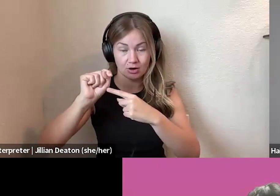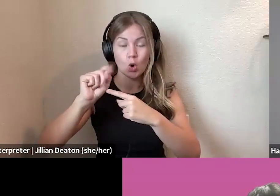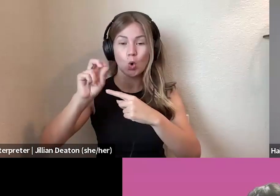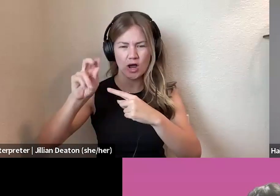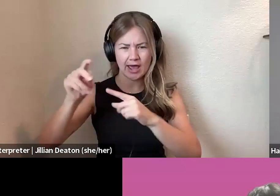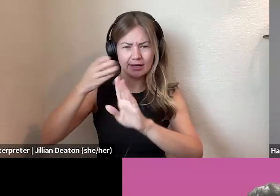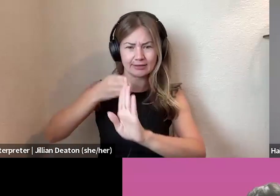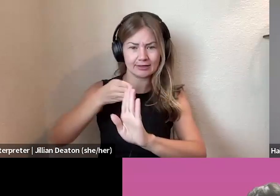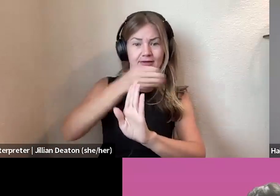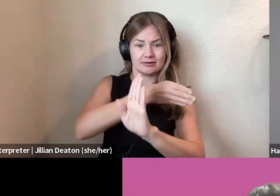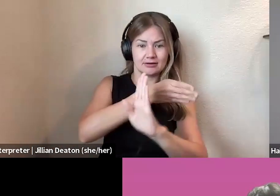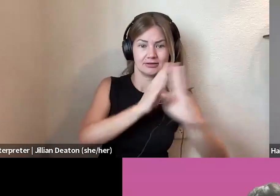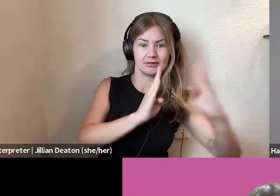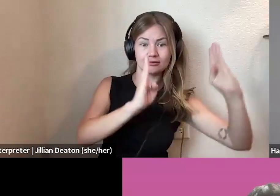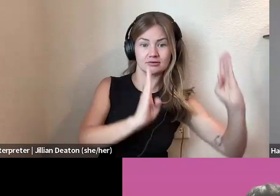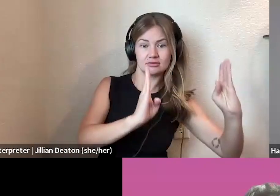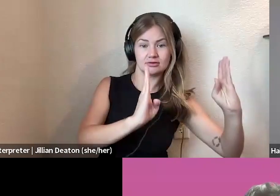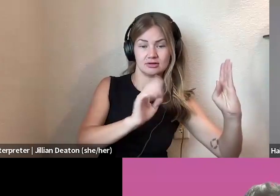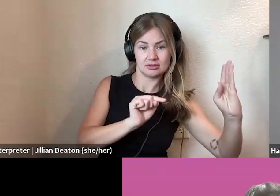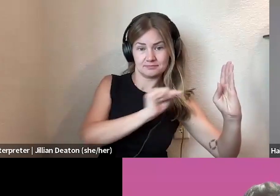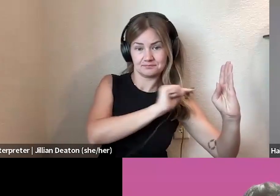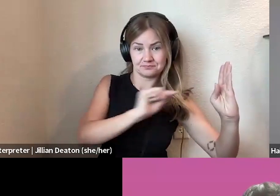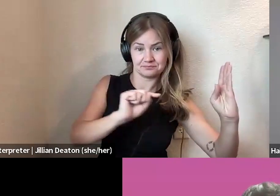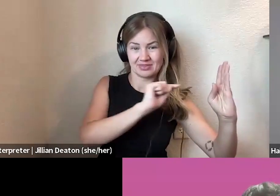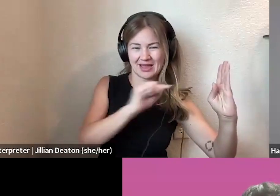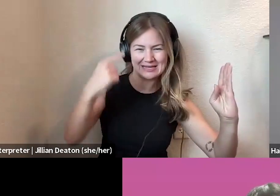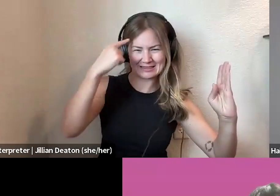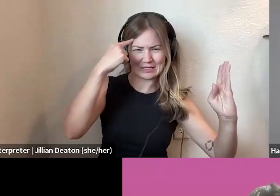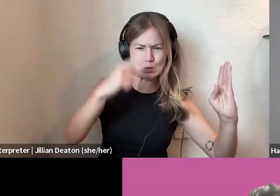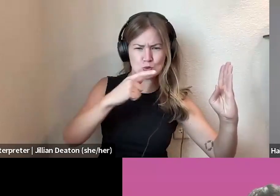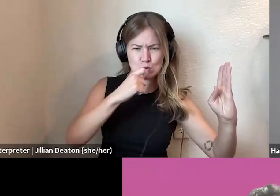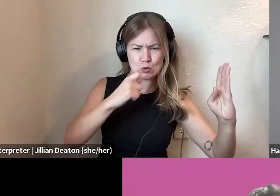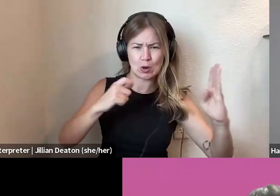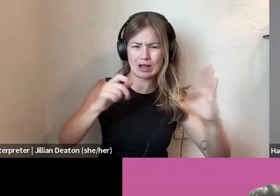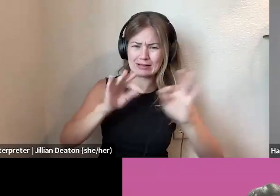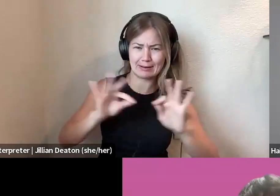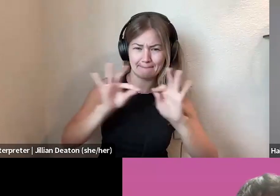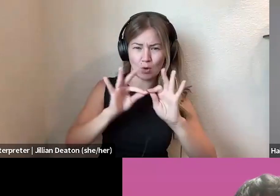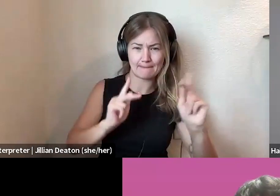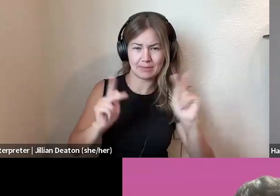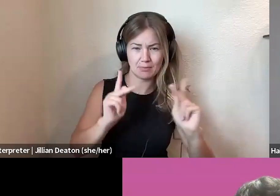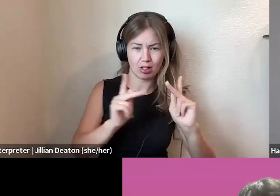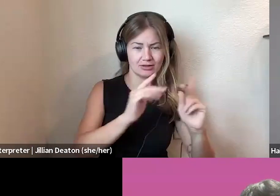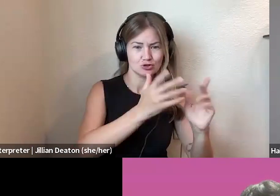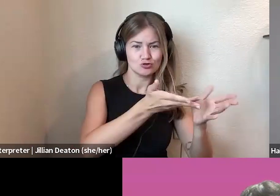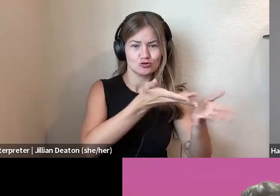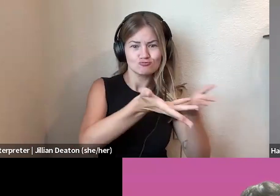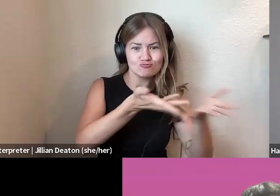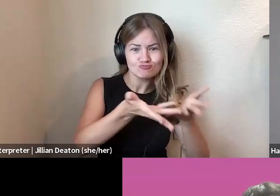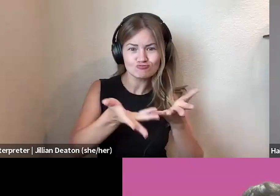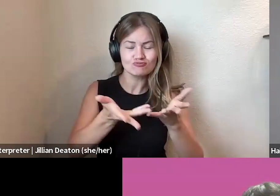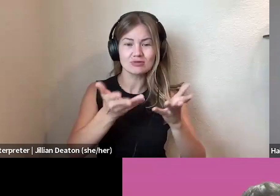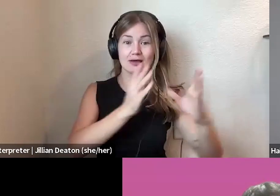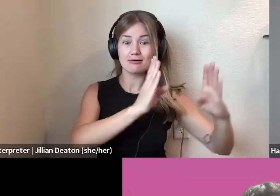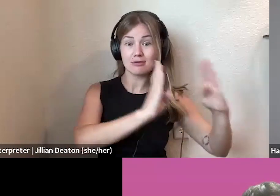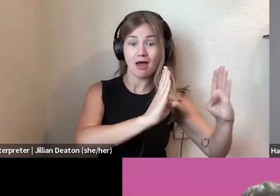those key relationships and people you need to have those conversations with now? So you can say, hey, I wanted to talk to you